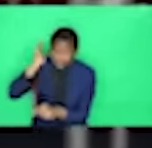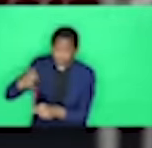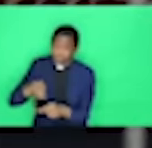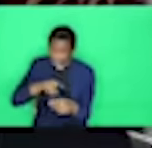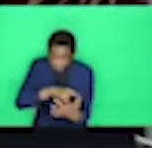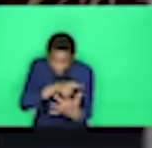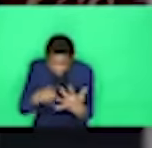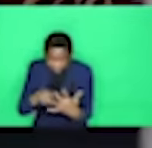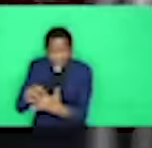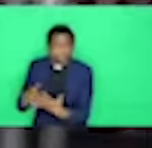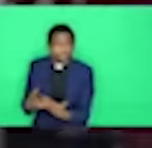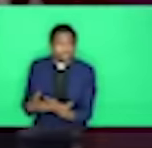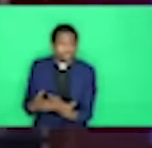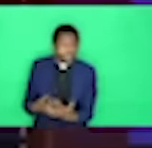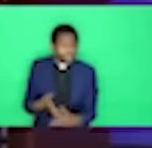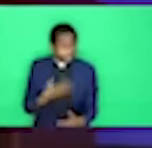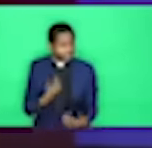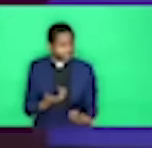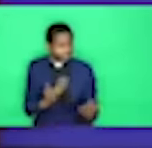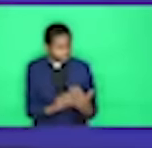So you have to bring money.